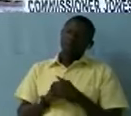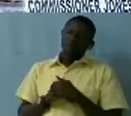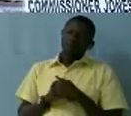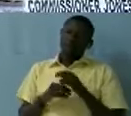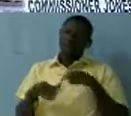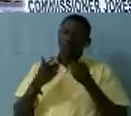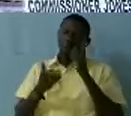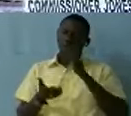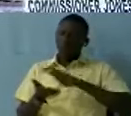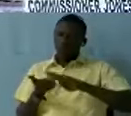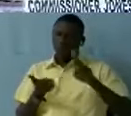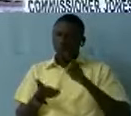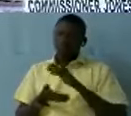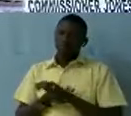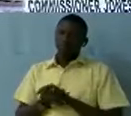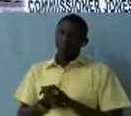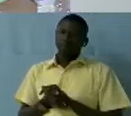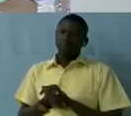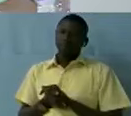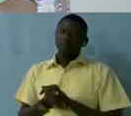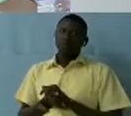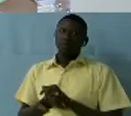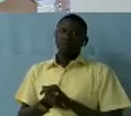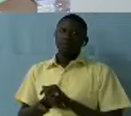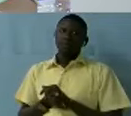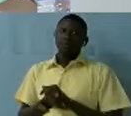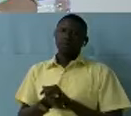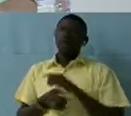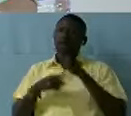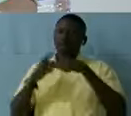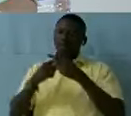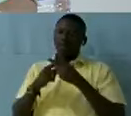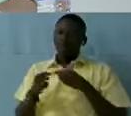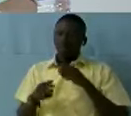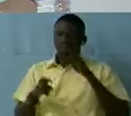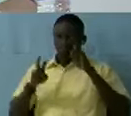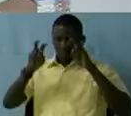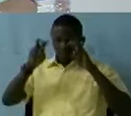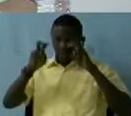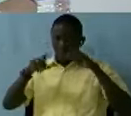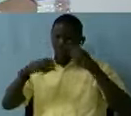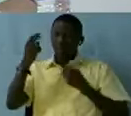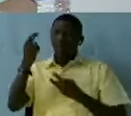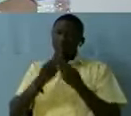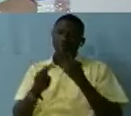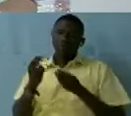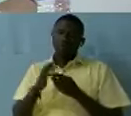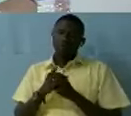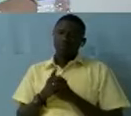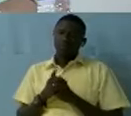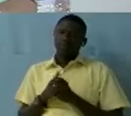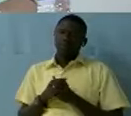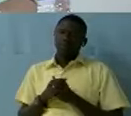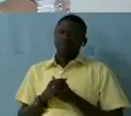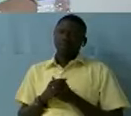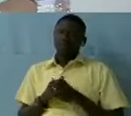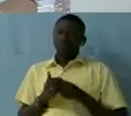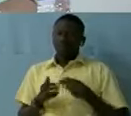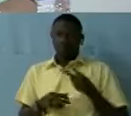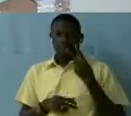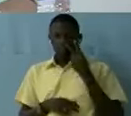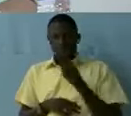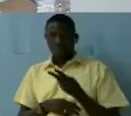They would adhere me for a week. So after, test koteke. After that, I was tested again. Yeah, you could not have viral load kafutala koteke.